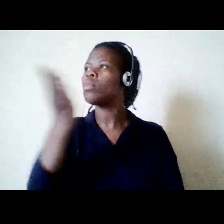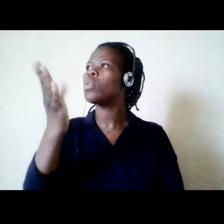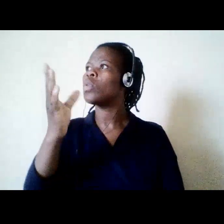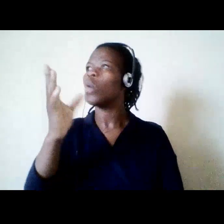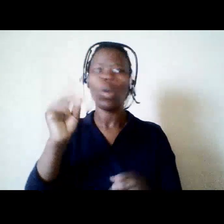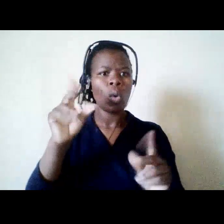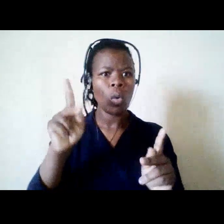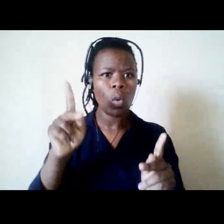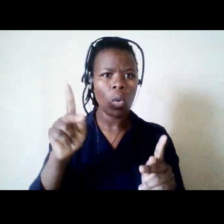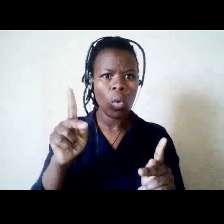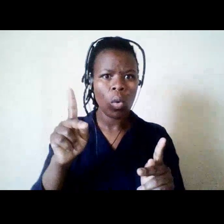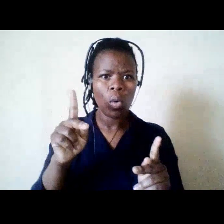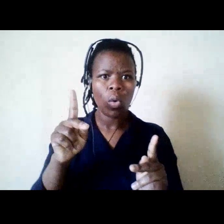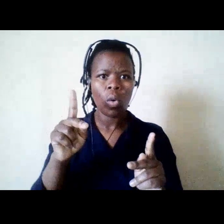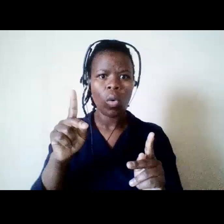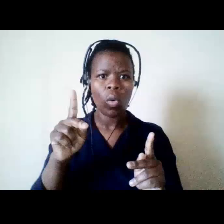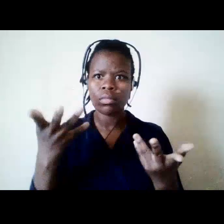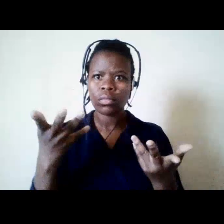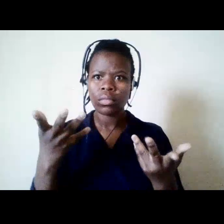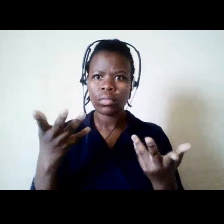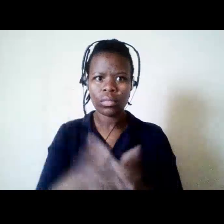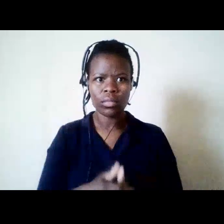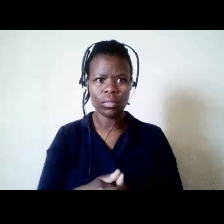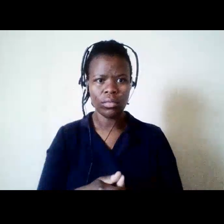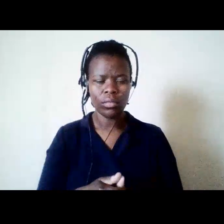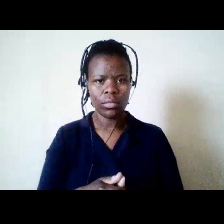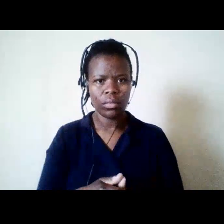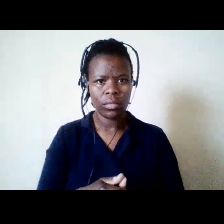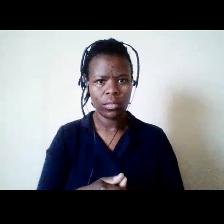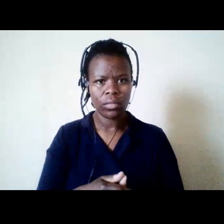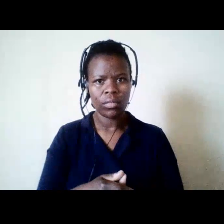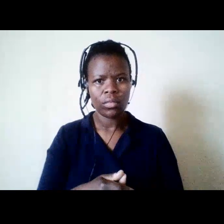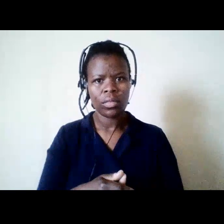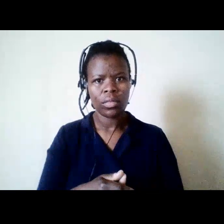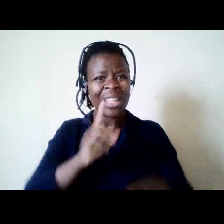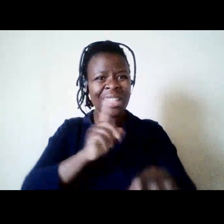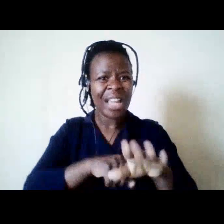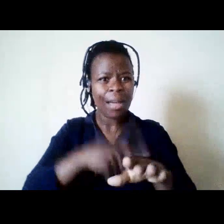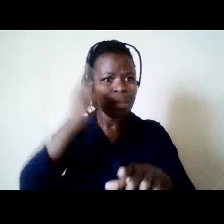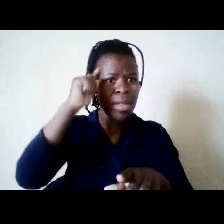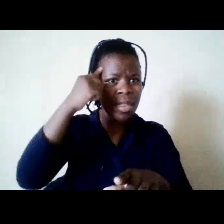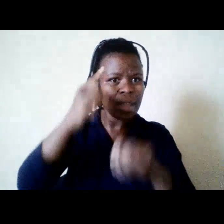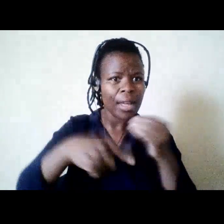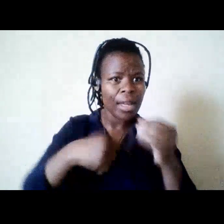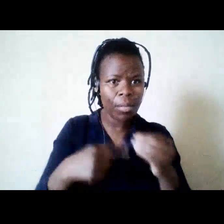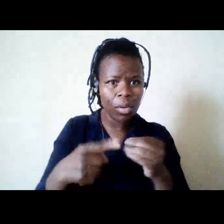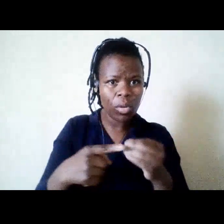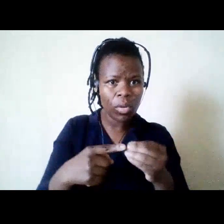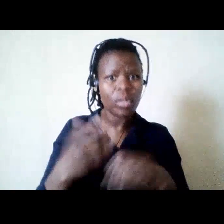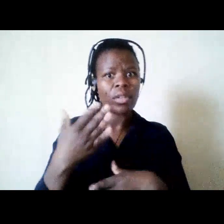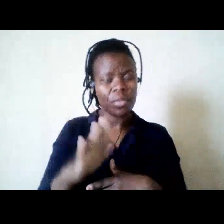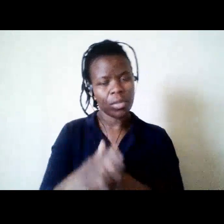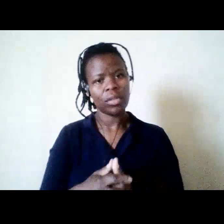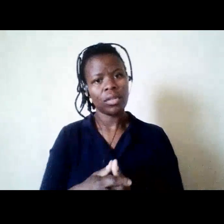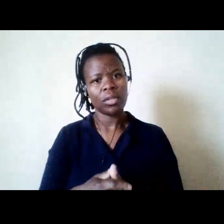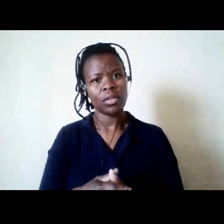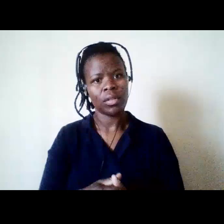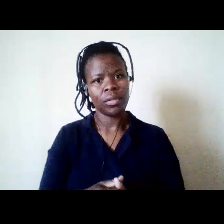disability. I may get a disability. So they don't want to think about it. So they keep the child away. Yeah. So these things, what Pearl